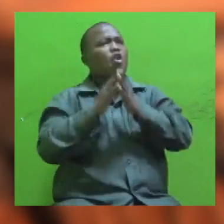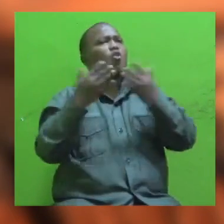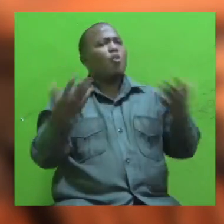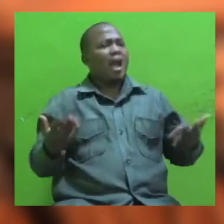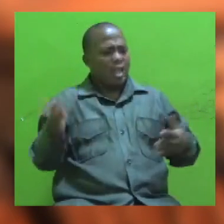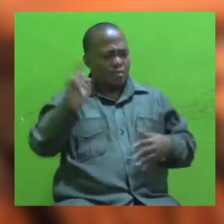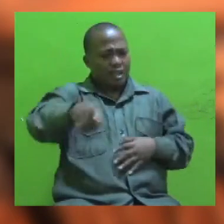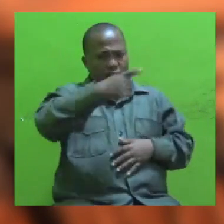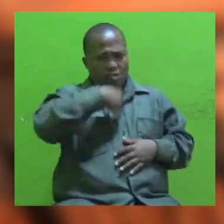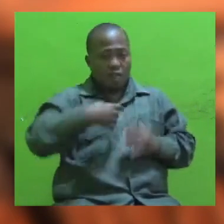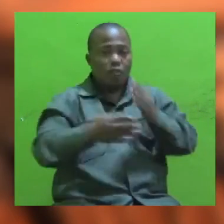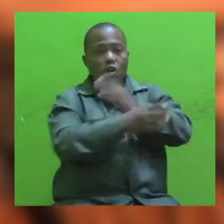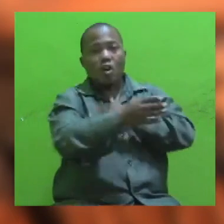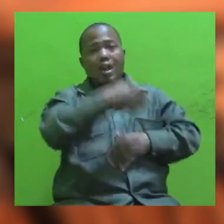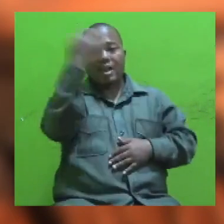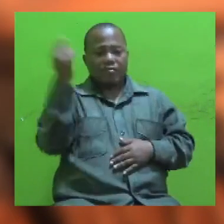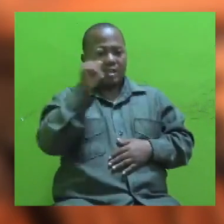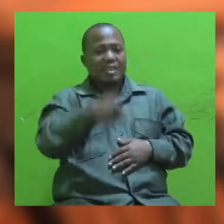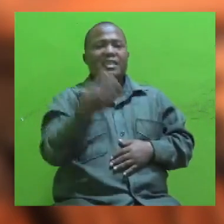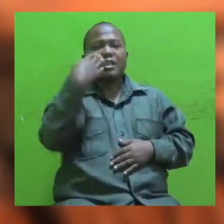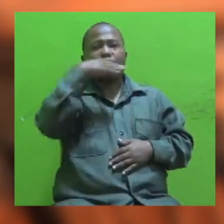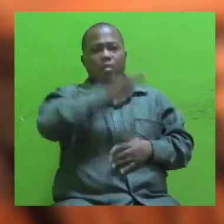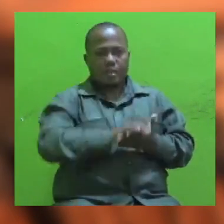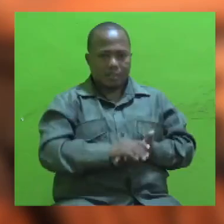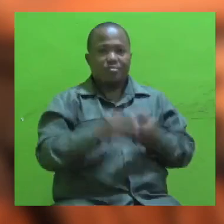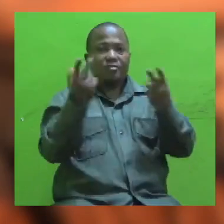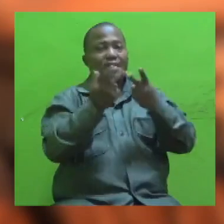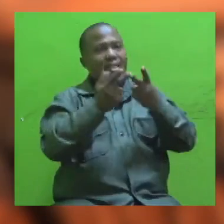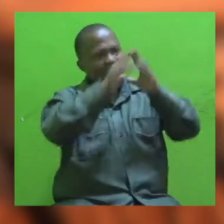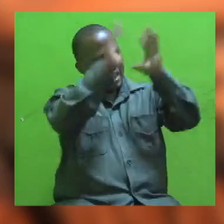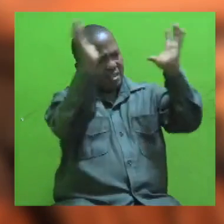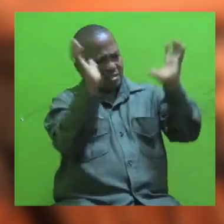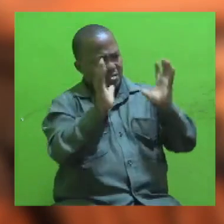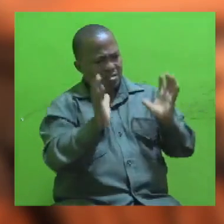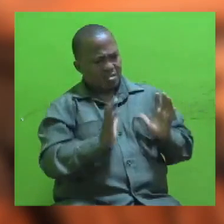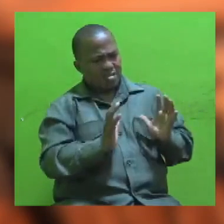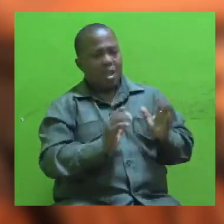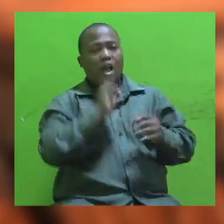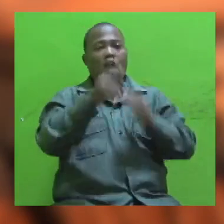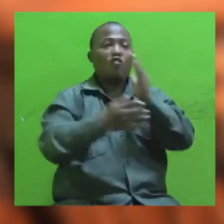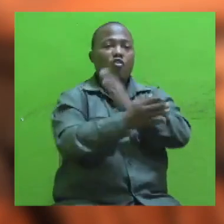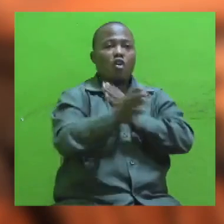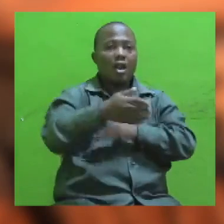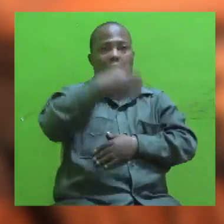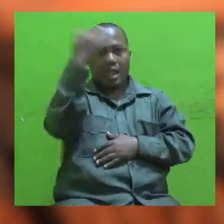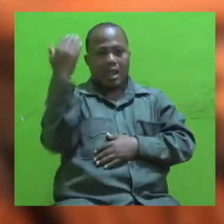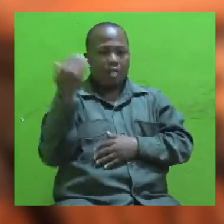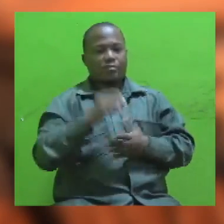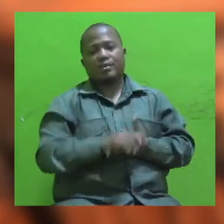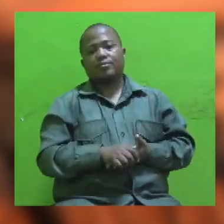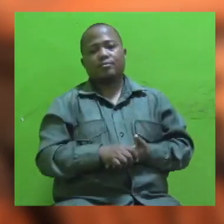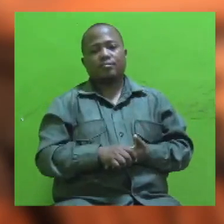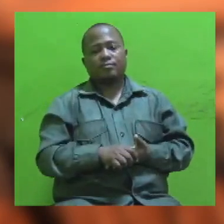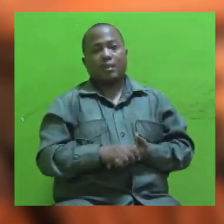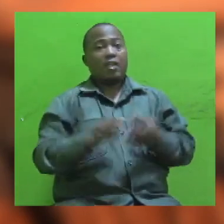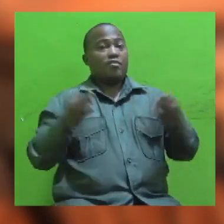government? Is it important? We have seen also the structure of the local government. You can see how it is structured, how